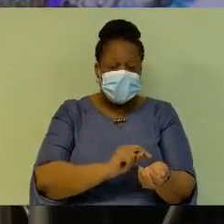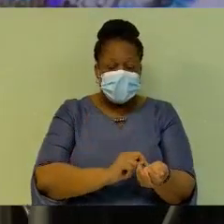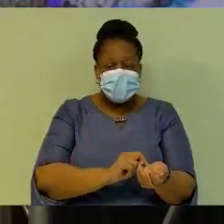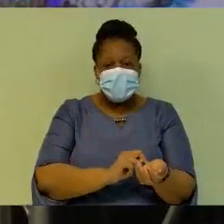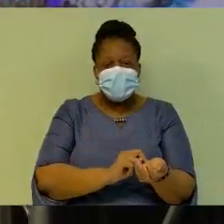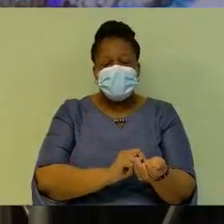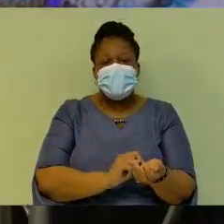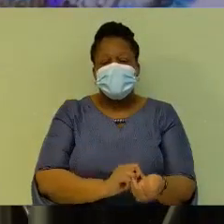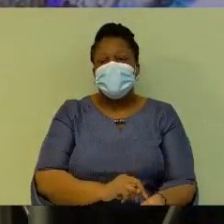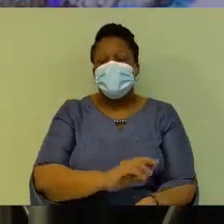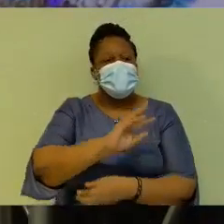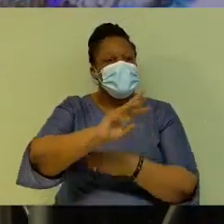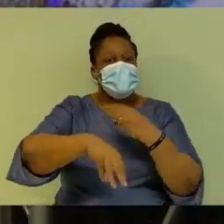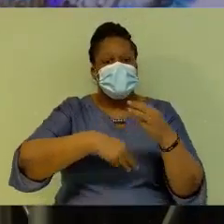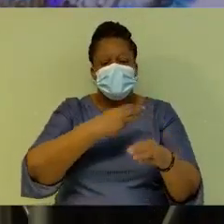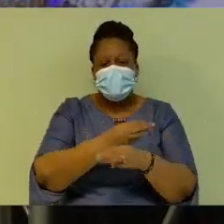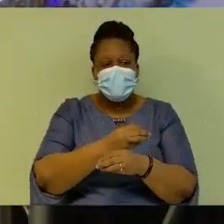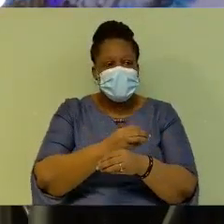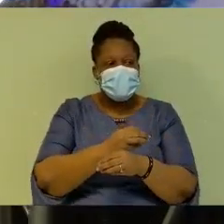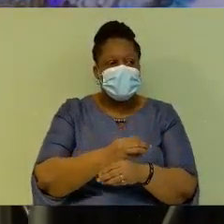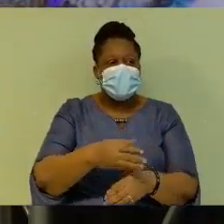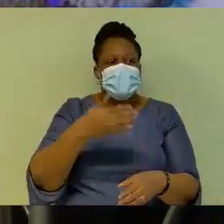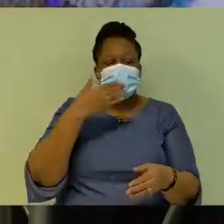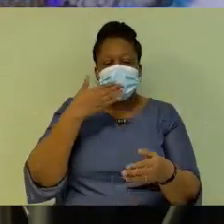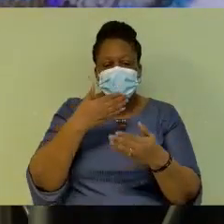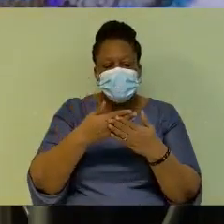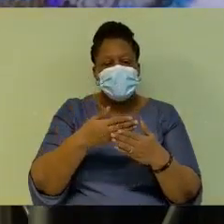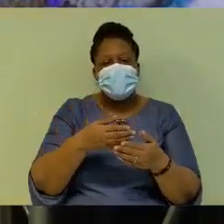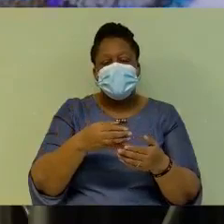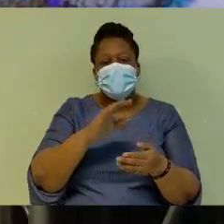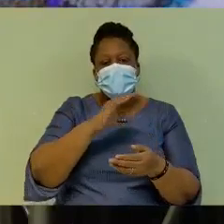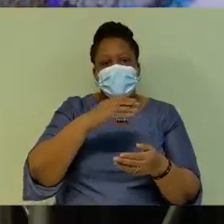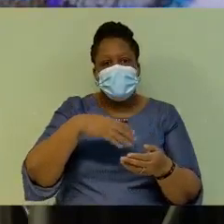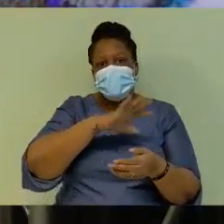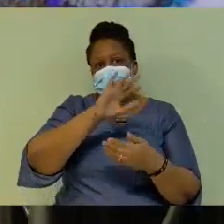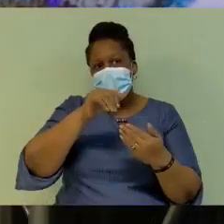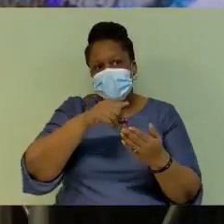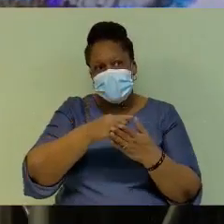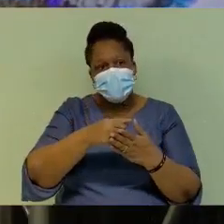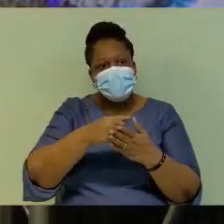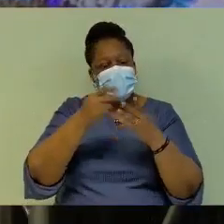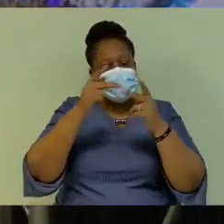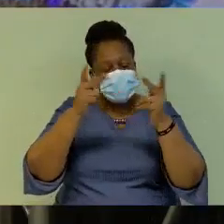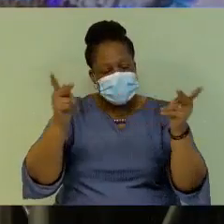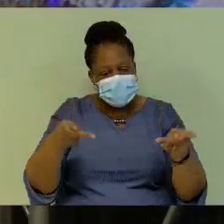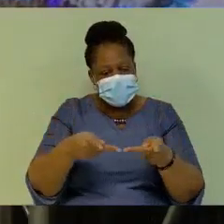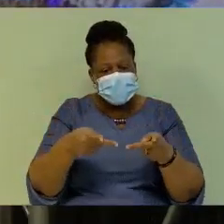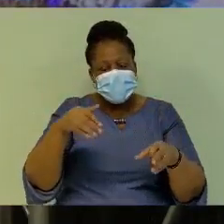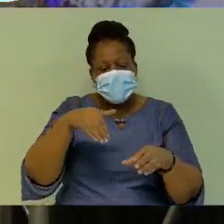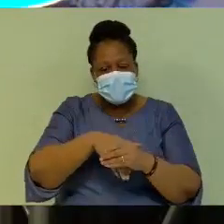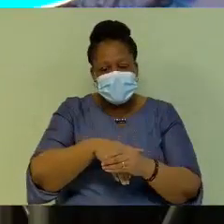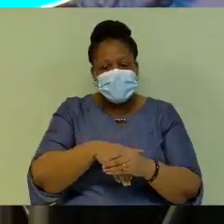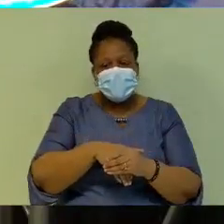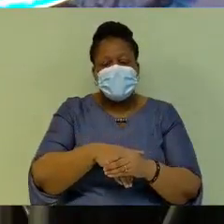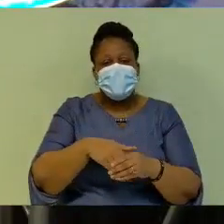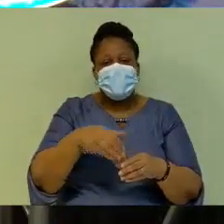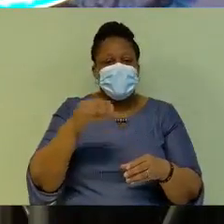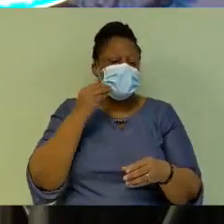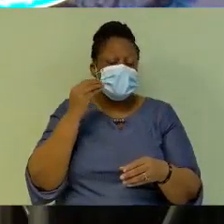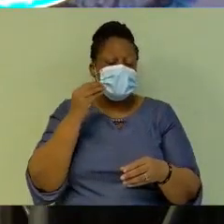global workforce in primary, secondary, and tertiary care institutions within the private and public